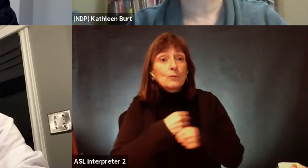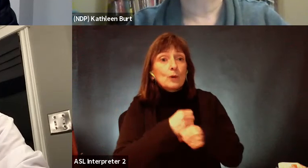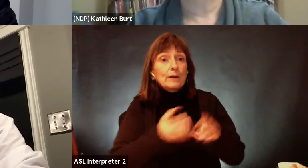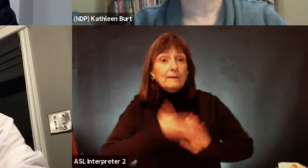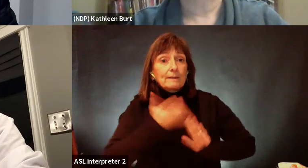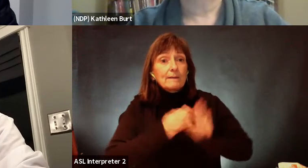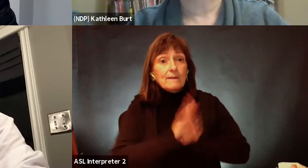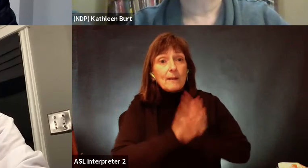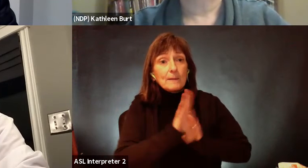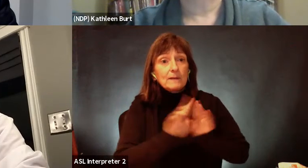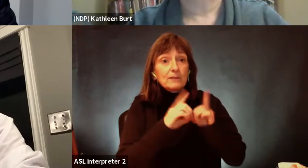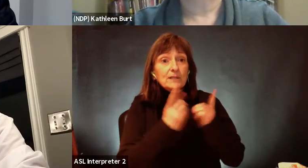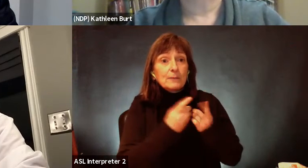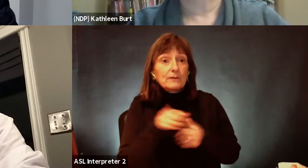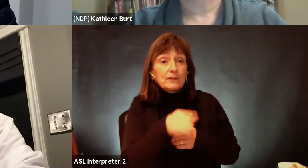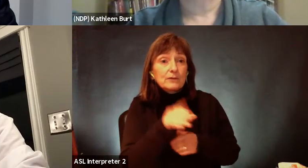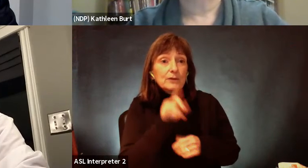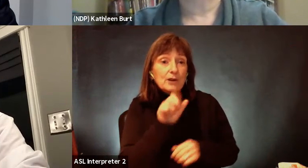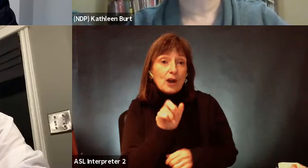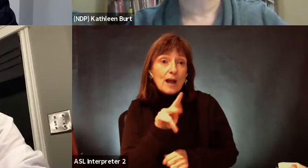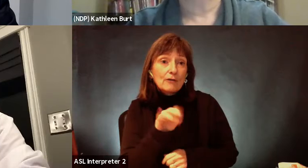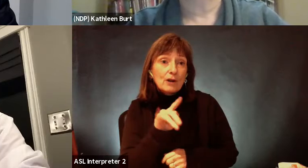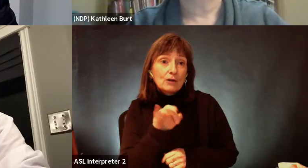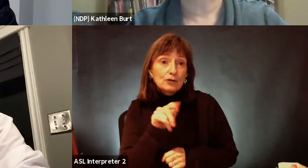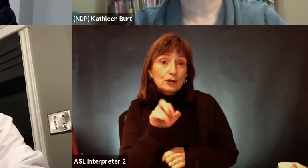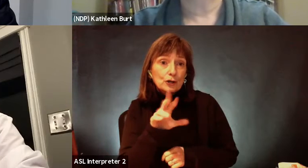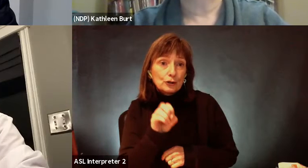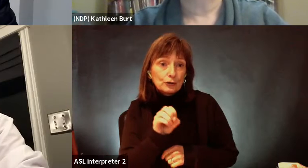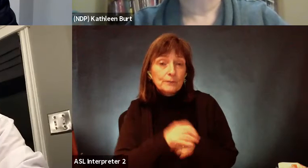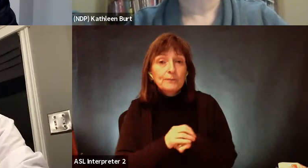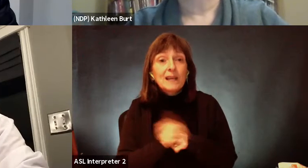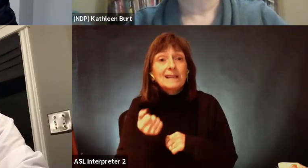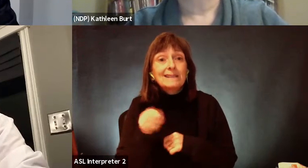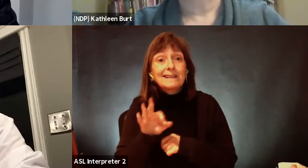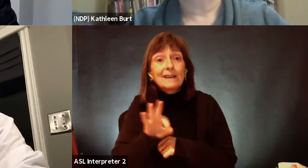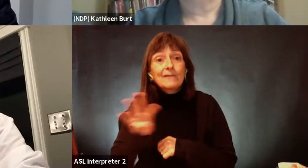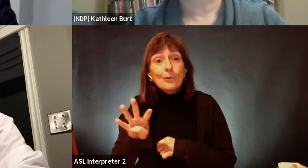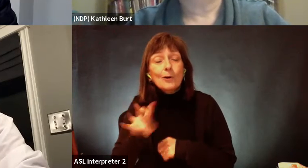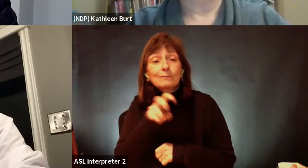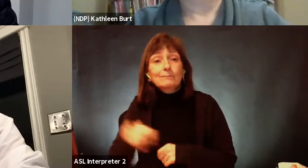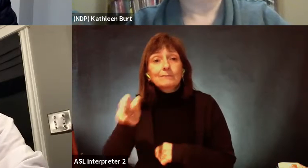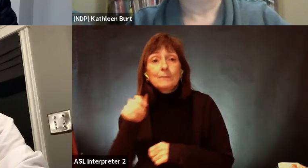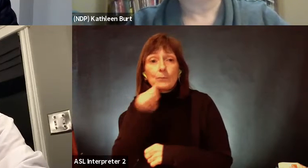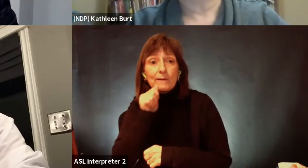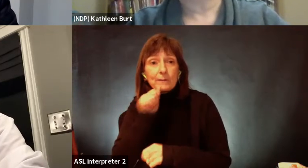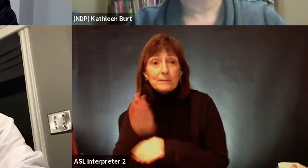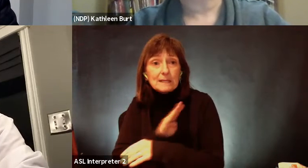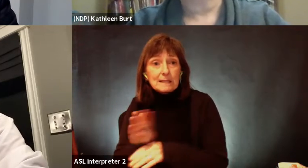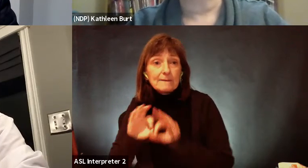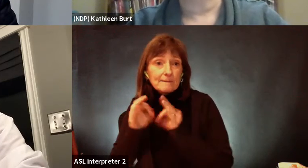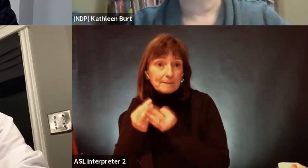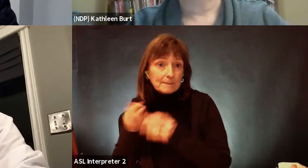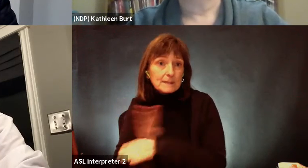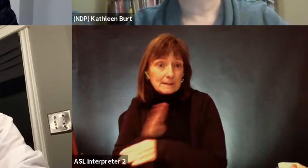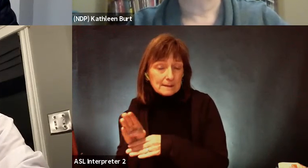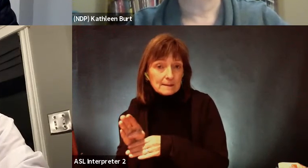with the Department of Fisheries and Aquaculture. In 1994, I moved to the private sector, working with our family business,